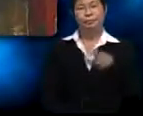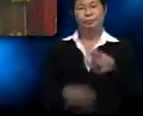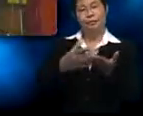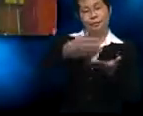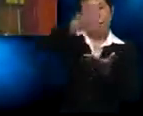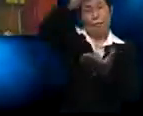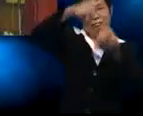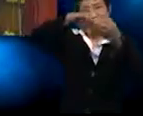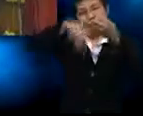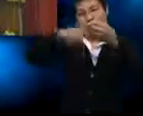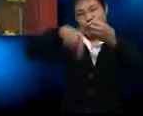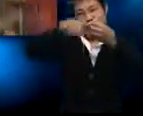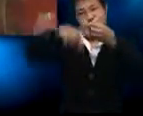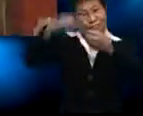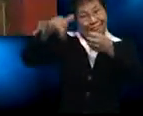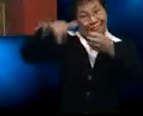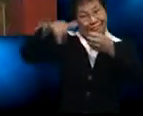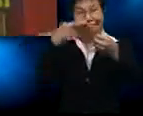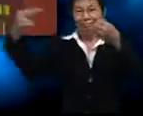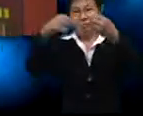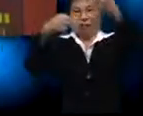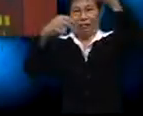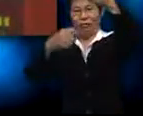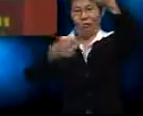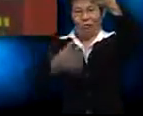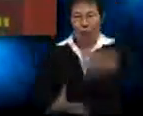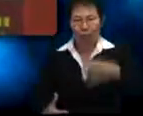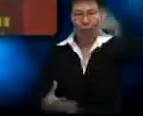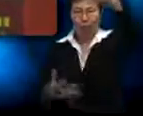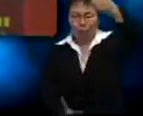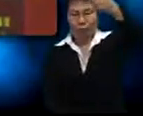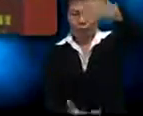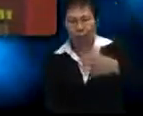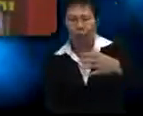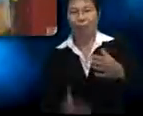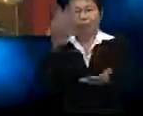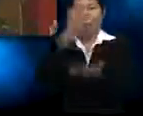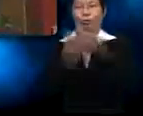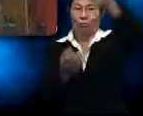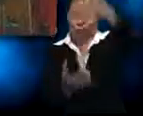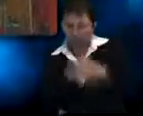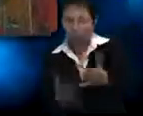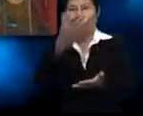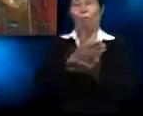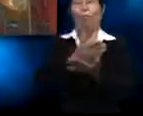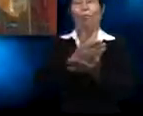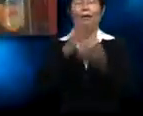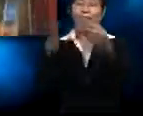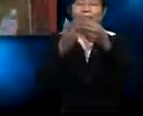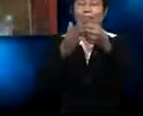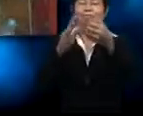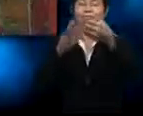The water is leaking in it. Yes. You see, the moment I drop, you see the water stop coming out. But the moment I hold it, it